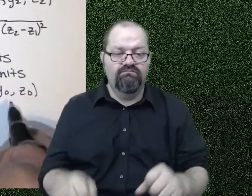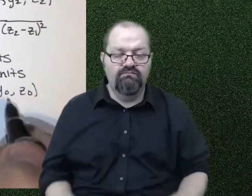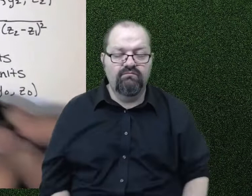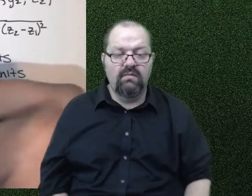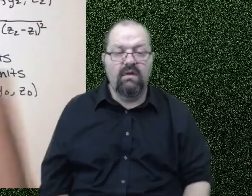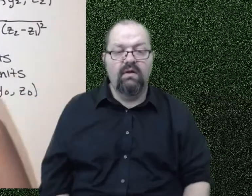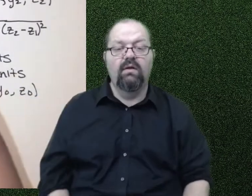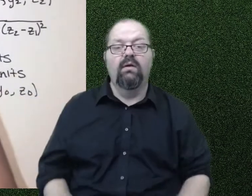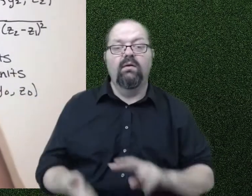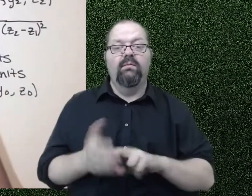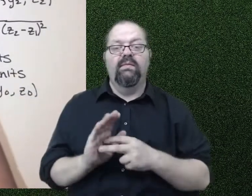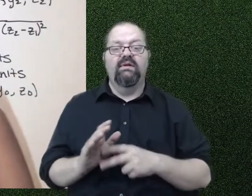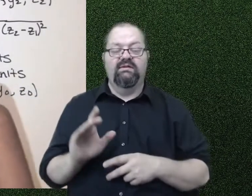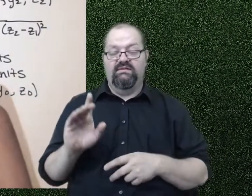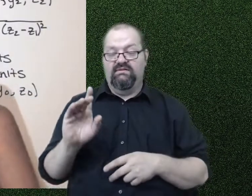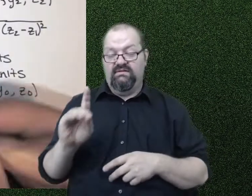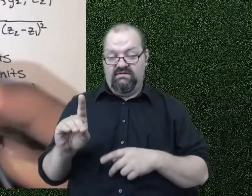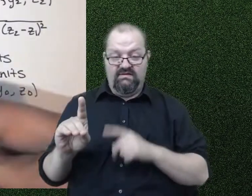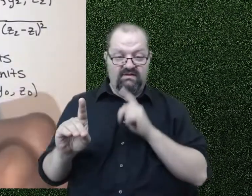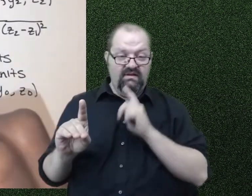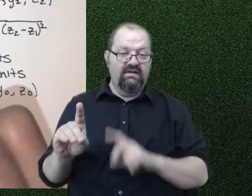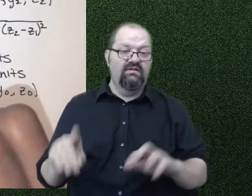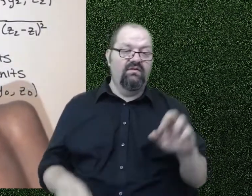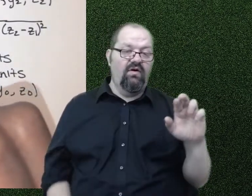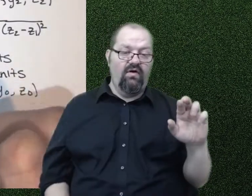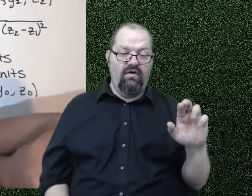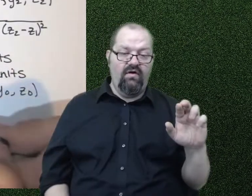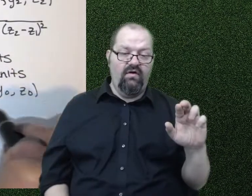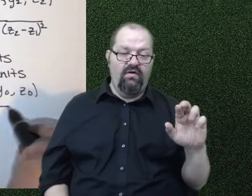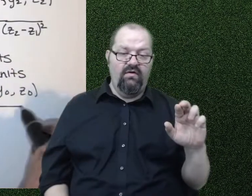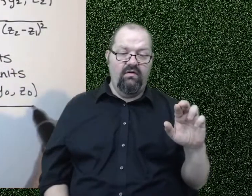So the distance d is r,